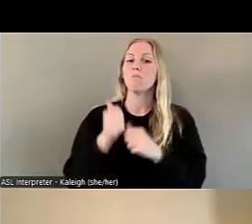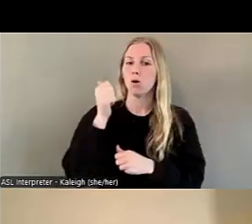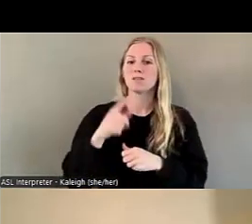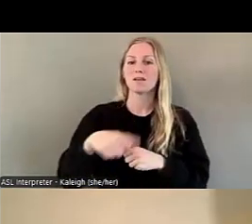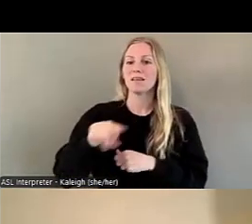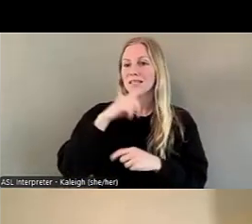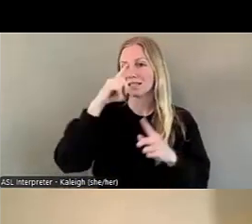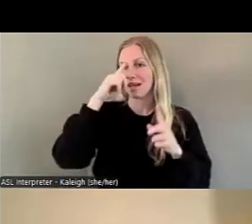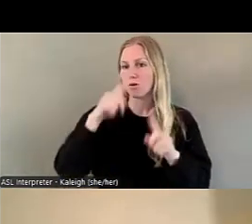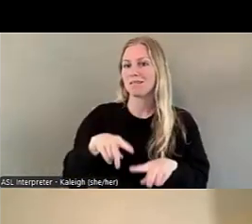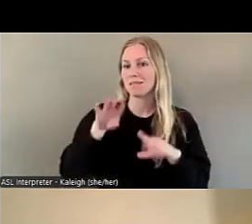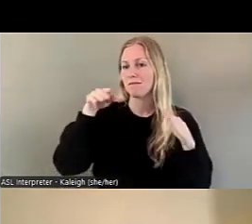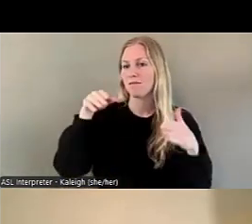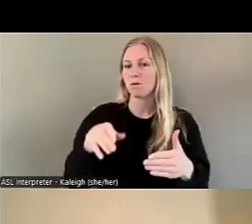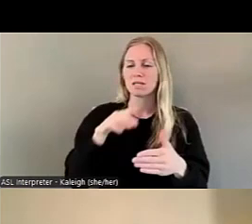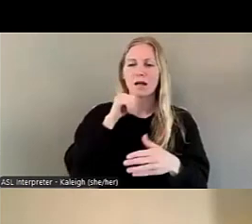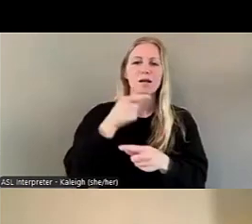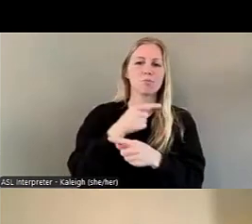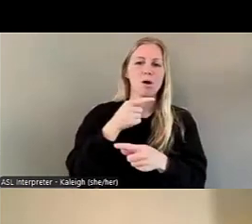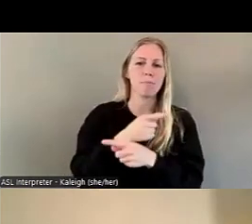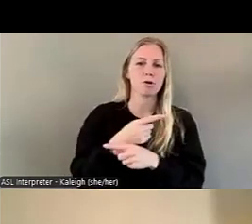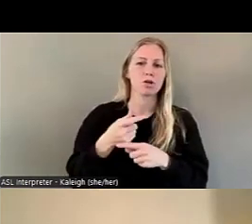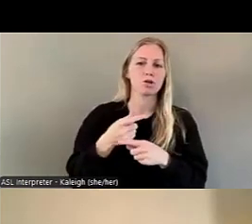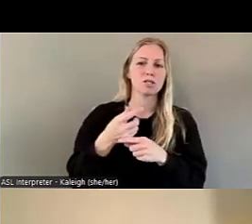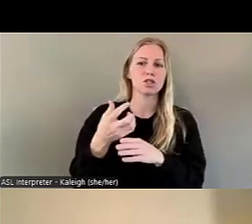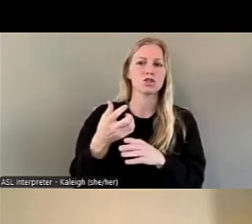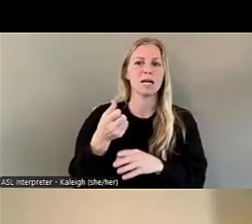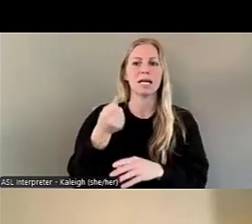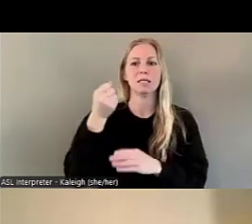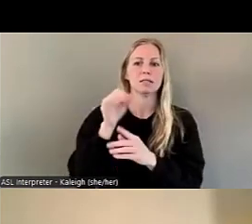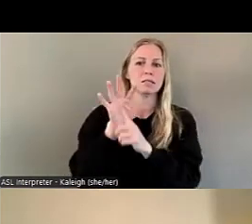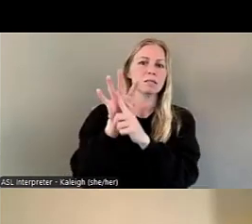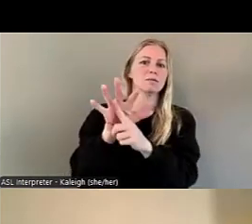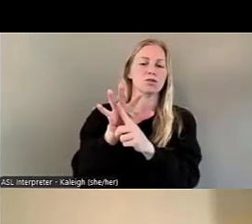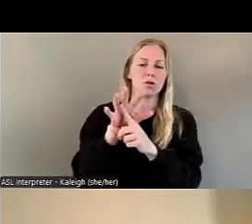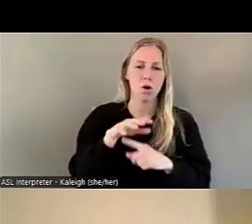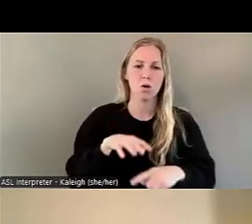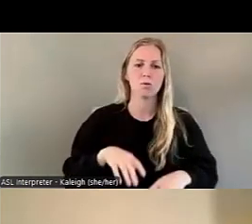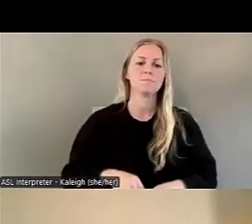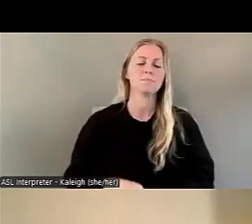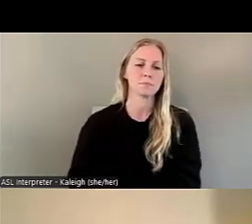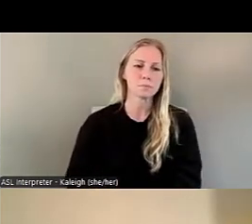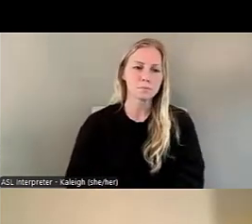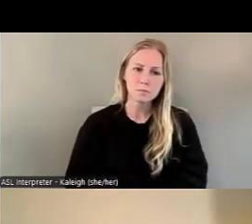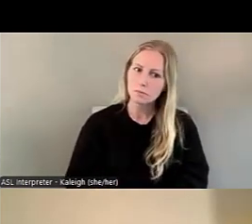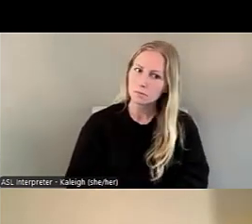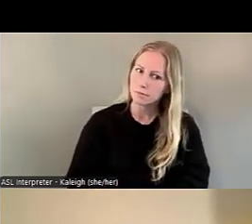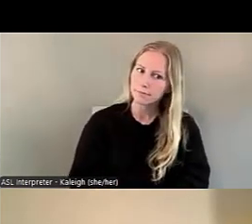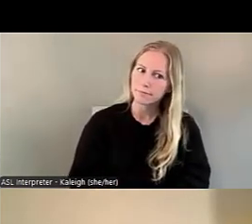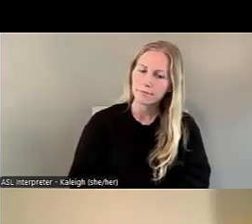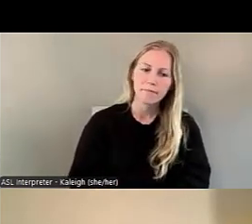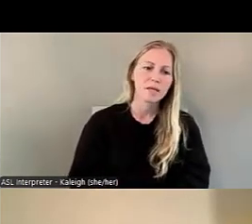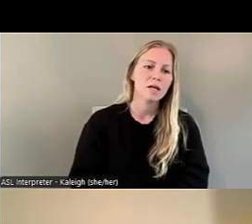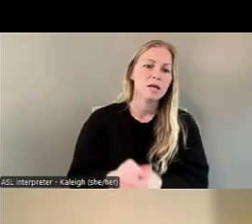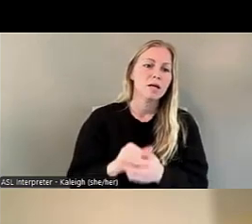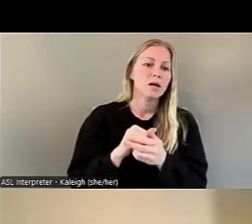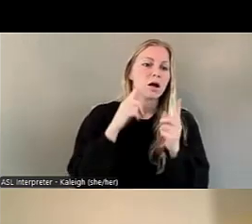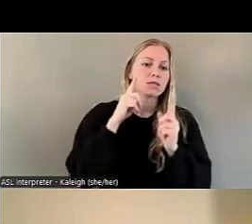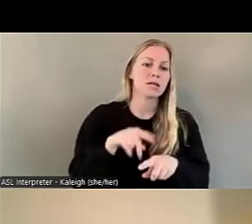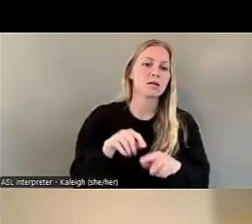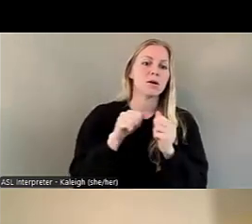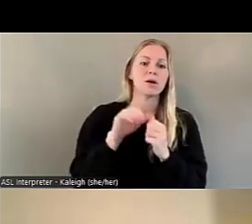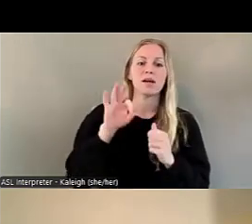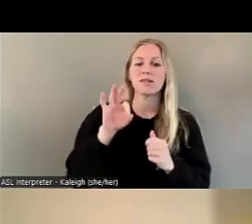and seclusion in specialized programs in schools for students with behavioral disabilities. Our settlement with the Frederick County, Maryland